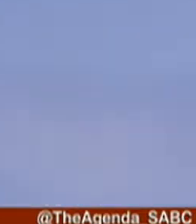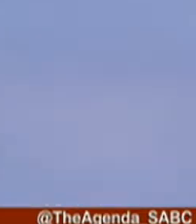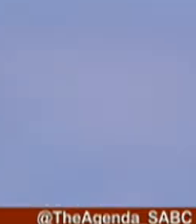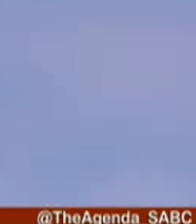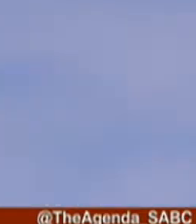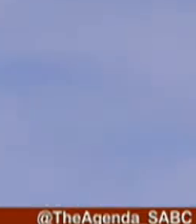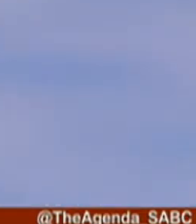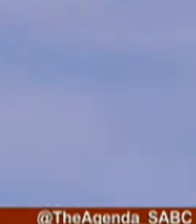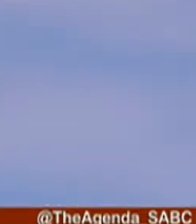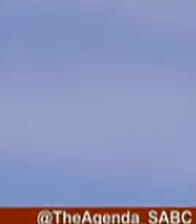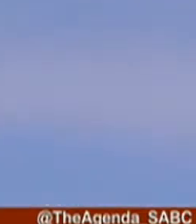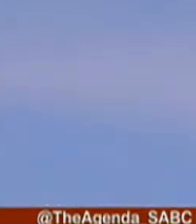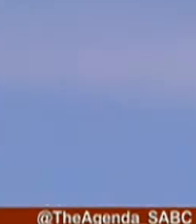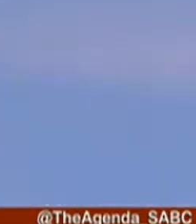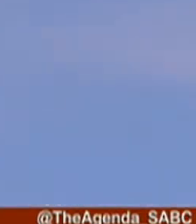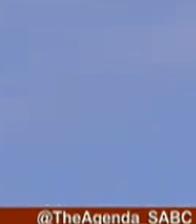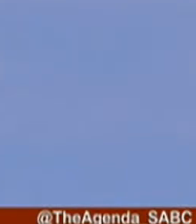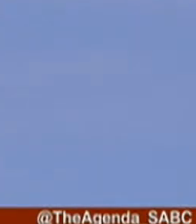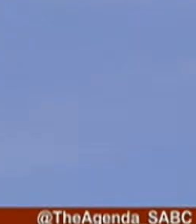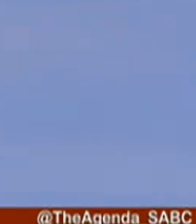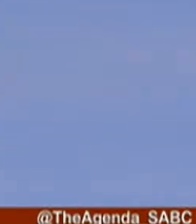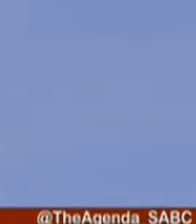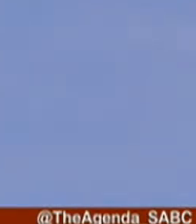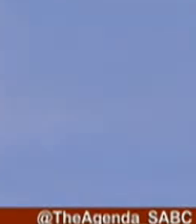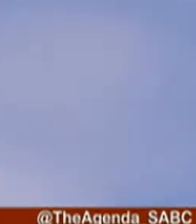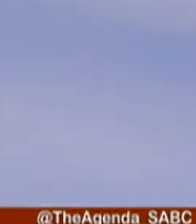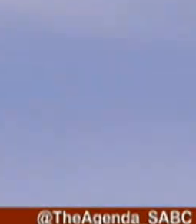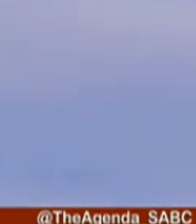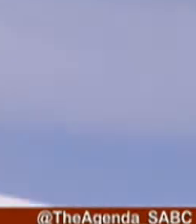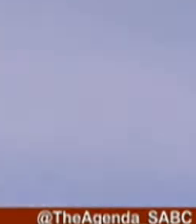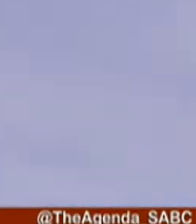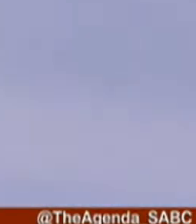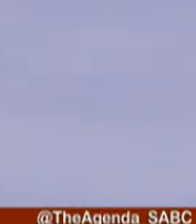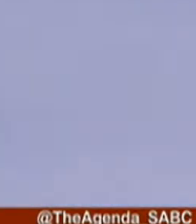Just marking the significance of this event.